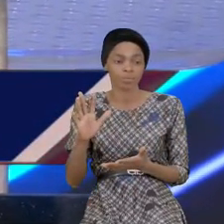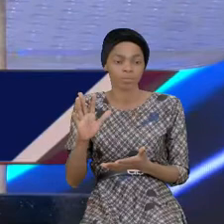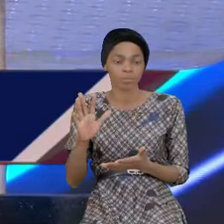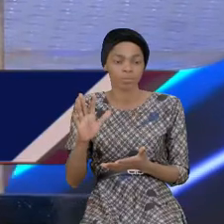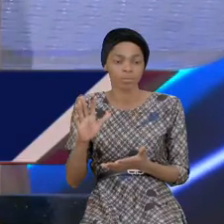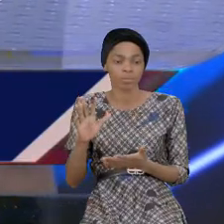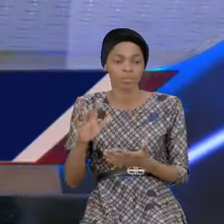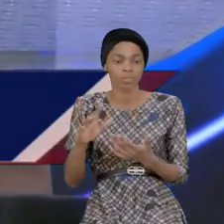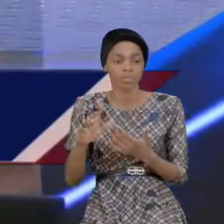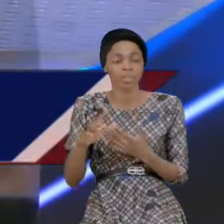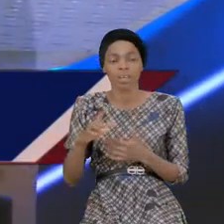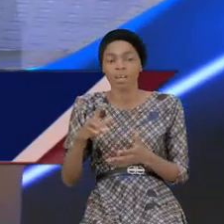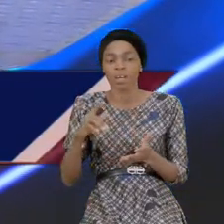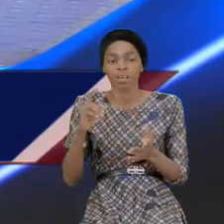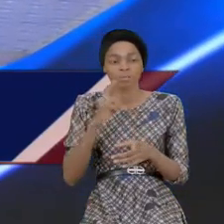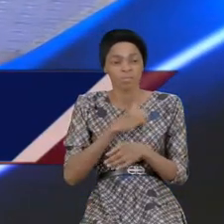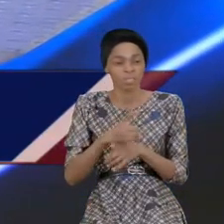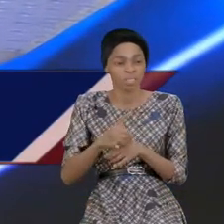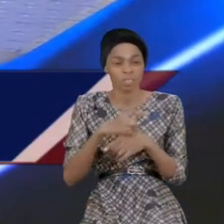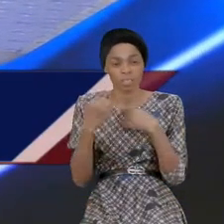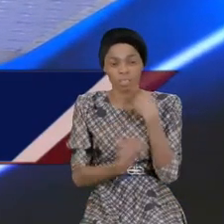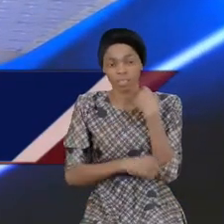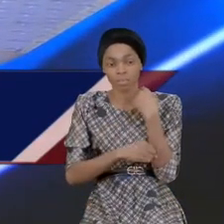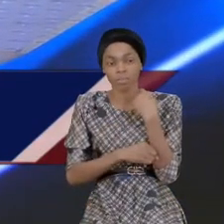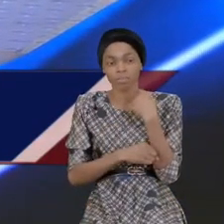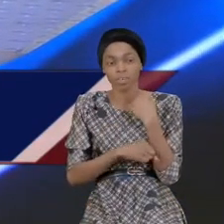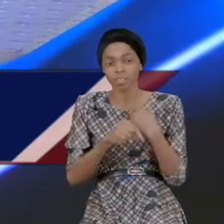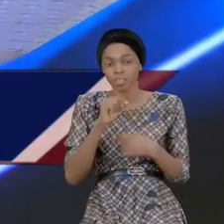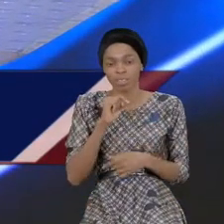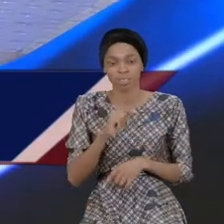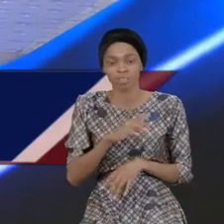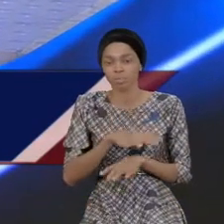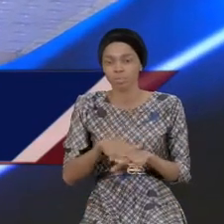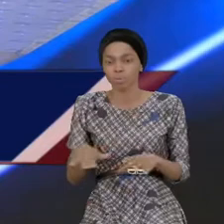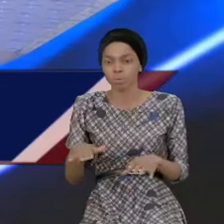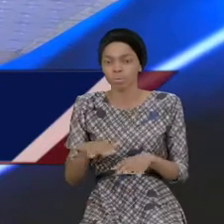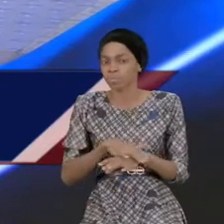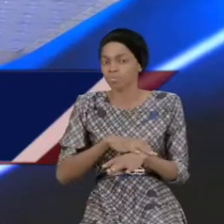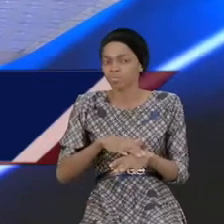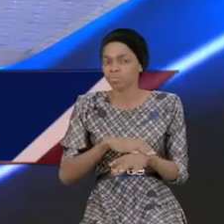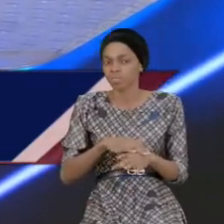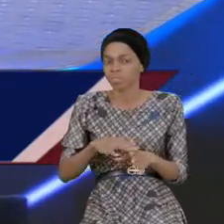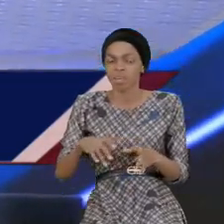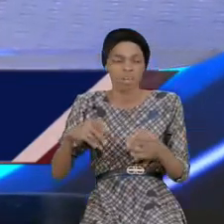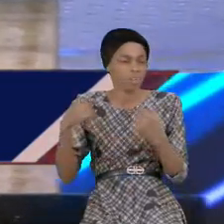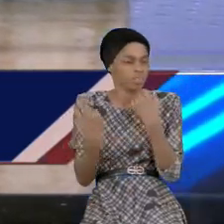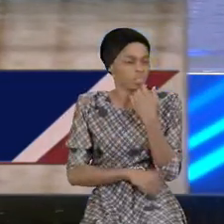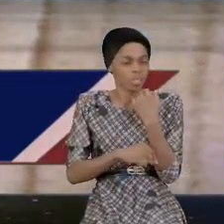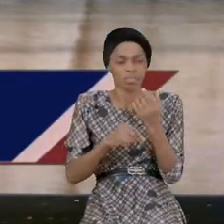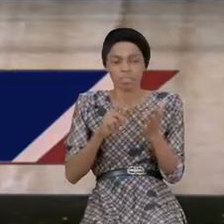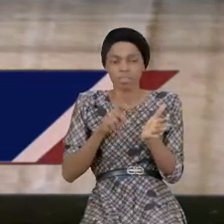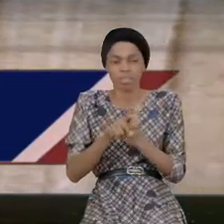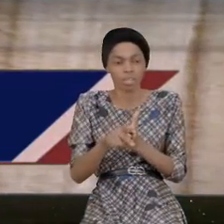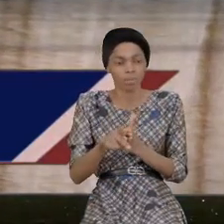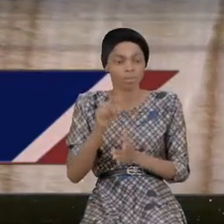at verse 5. Mortify, put to death, get rid of your members which